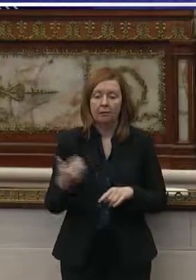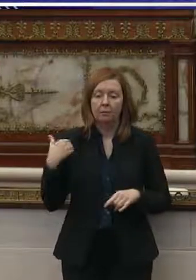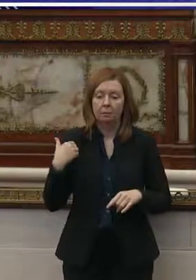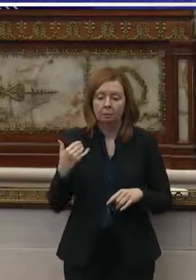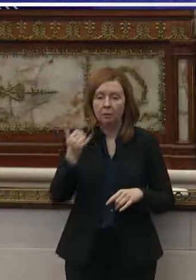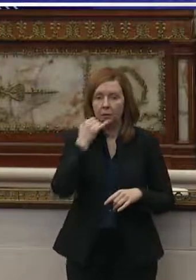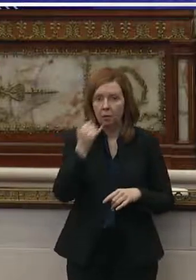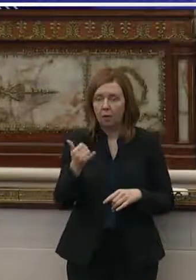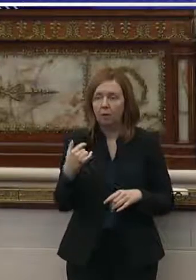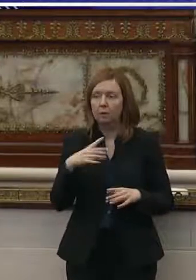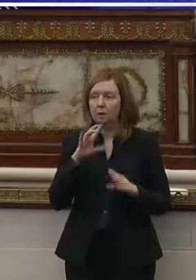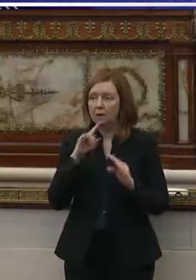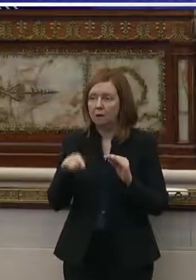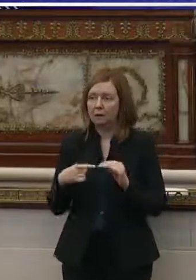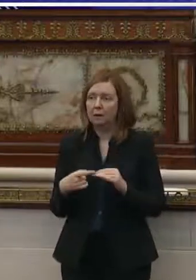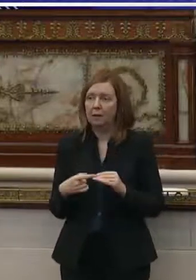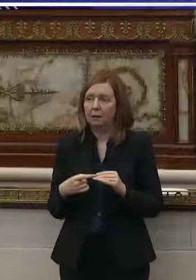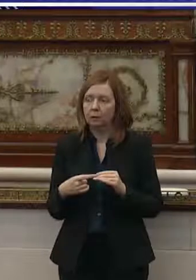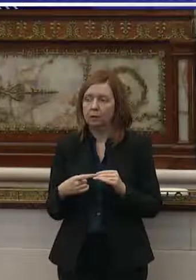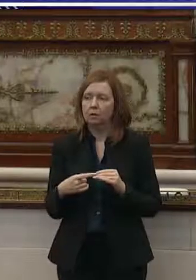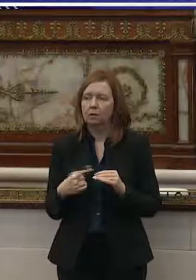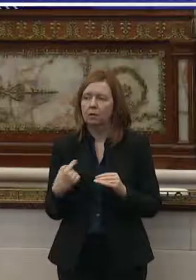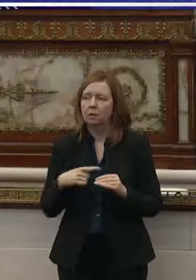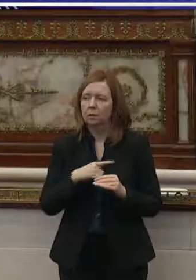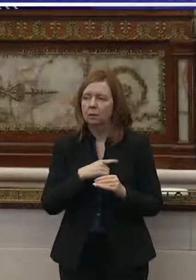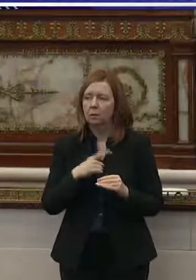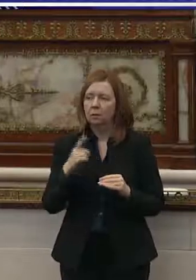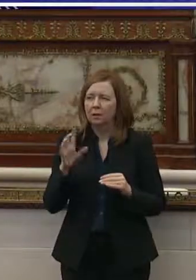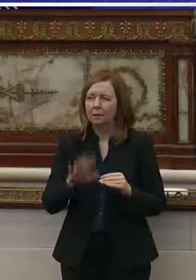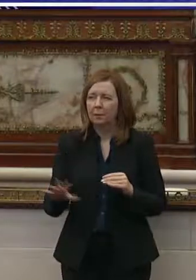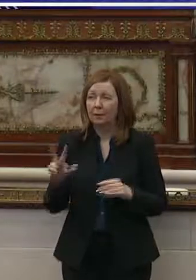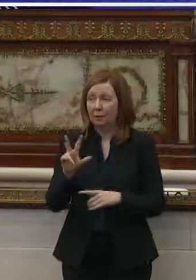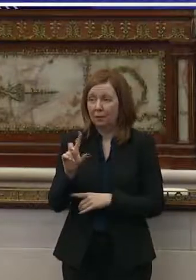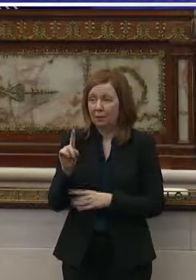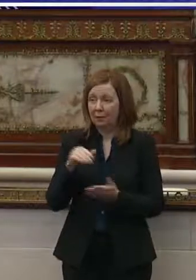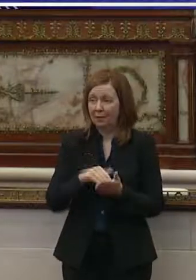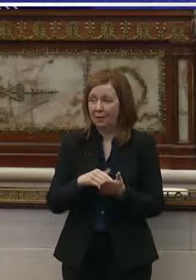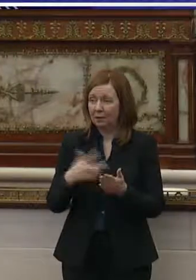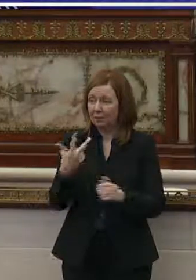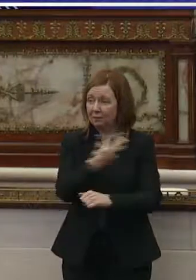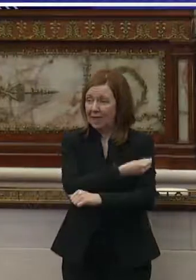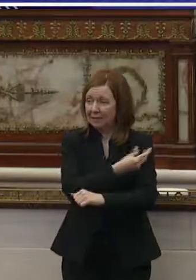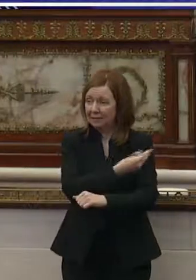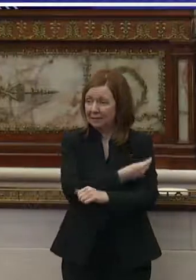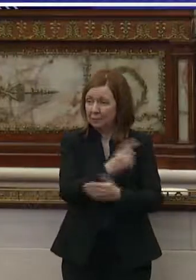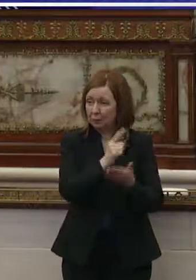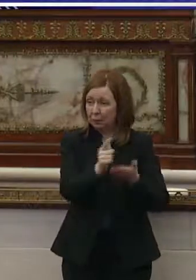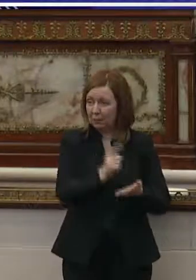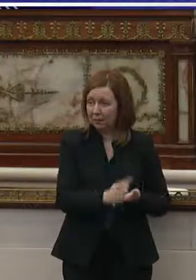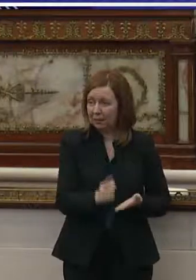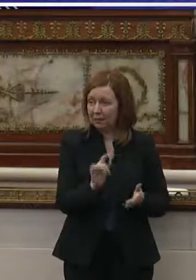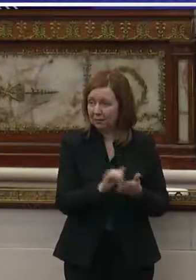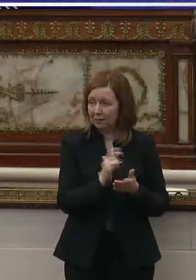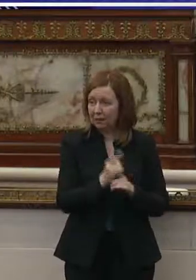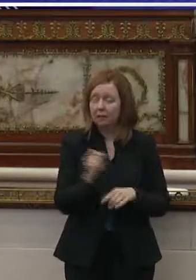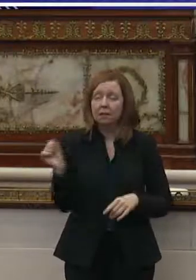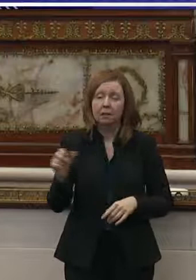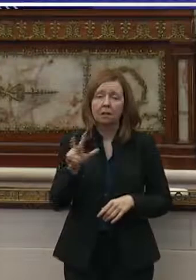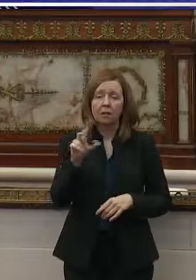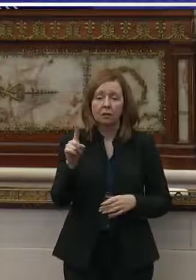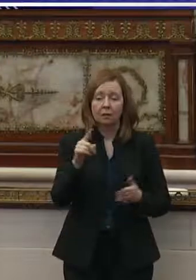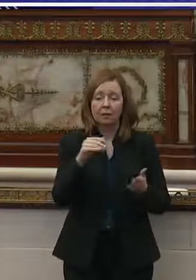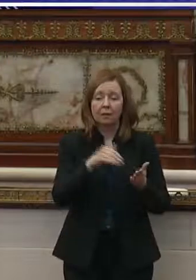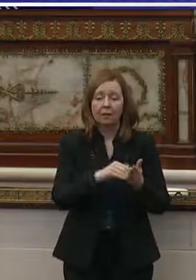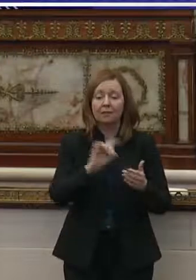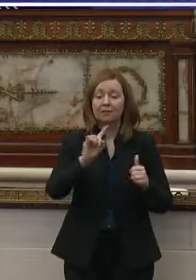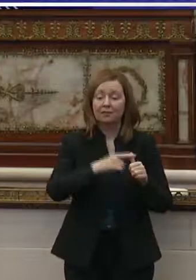call, you talked about I think we're at about 31,000 vaccines per week. That's 31,000 first